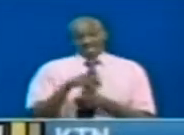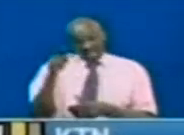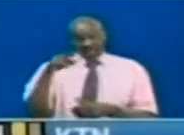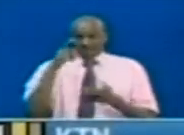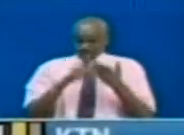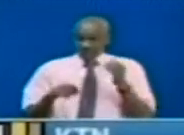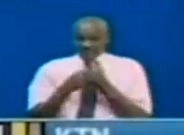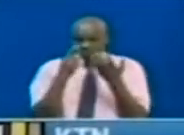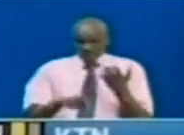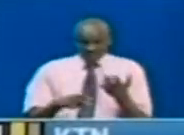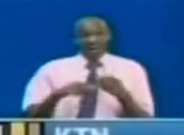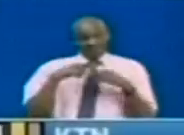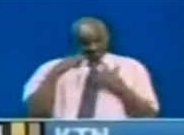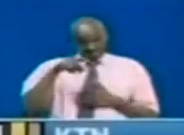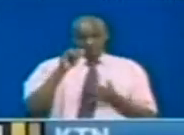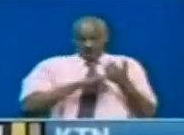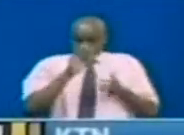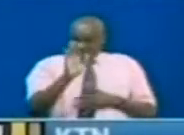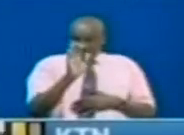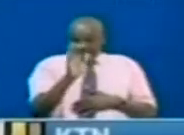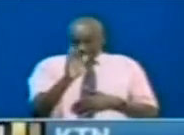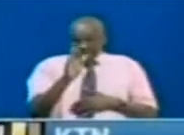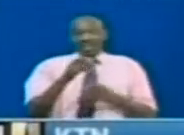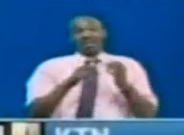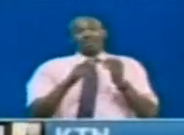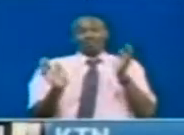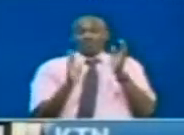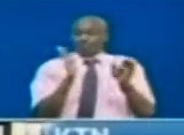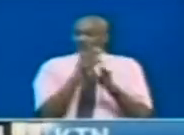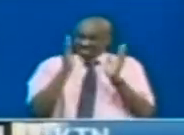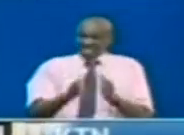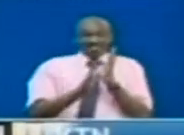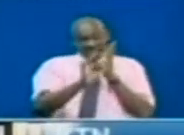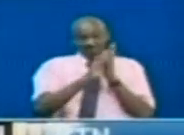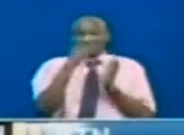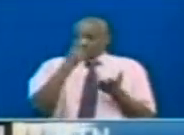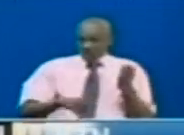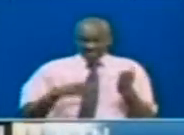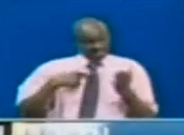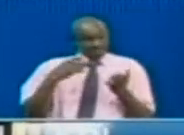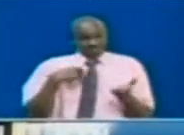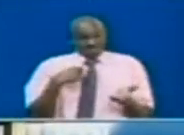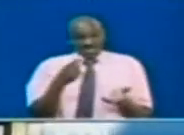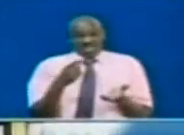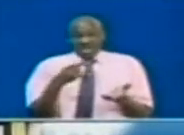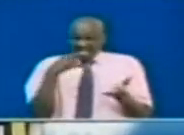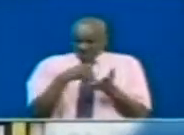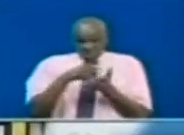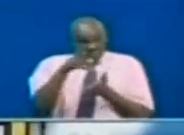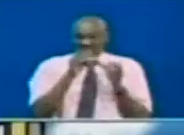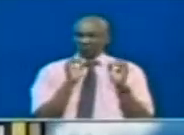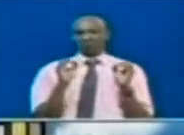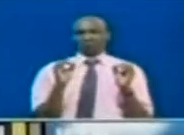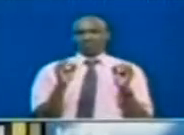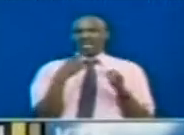twist of events, Pastor Kanyari's wife, renowned gospel singer Betty Bayo, distanced herself from the expose.